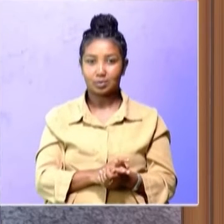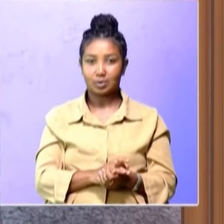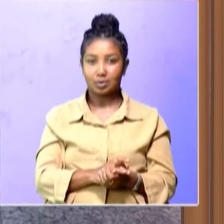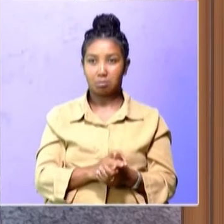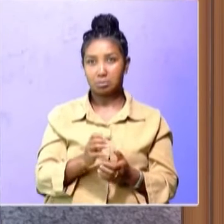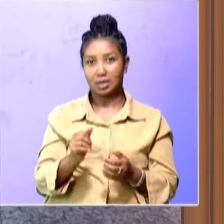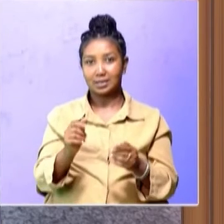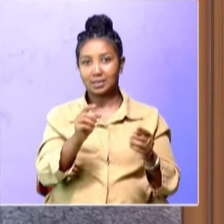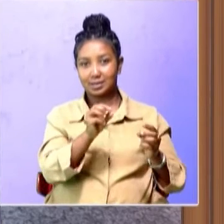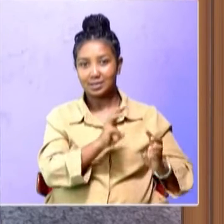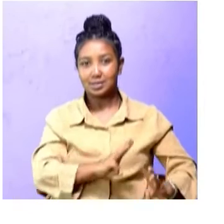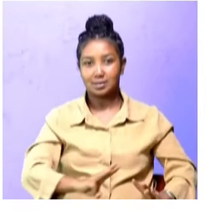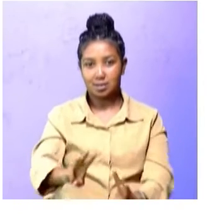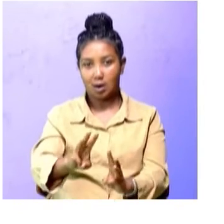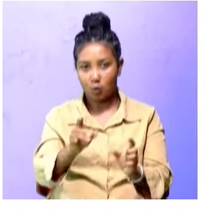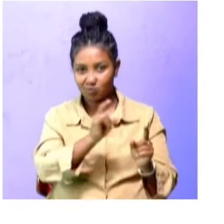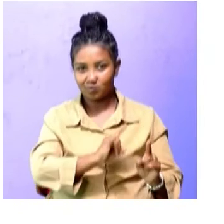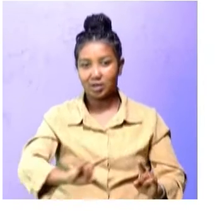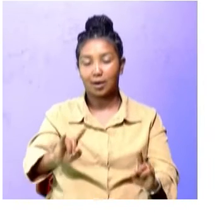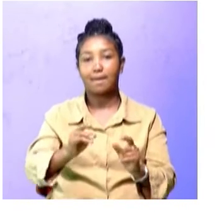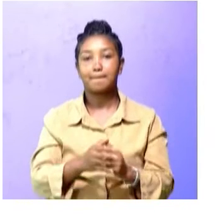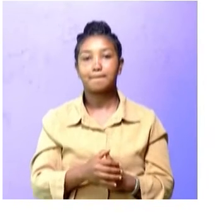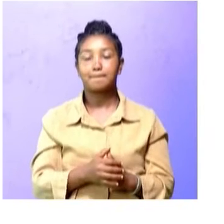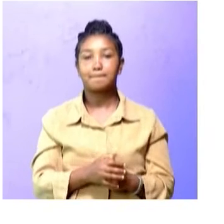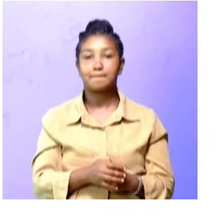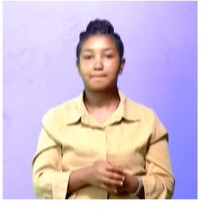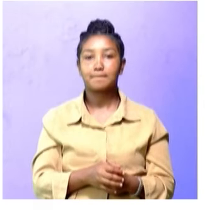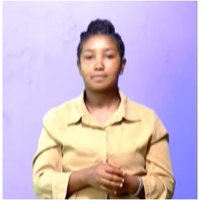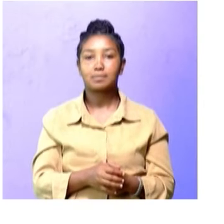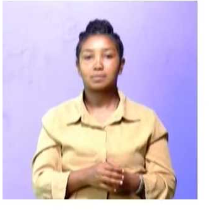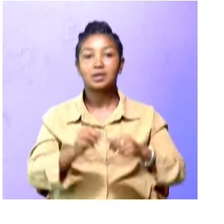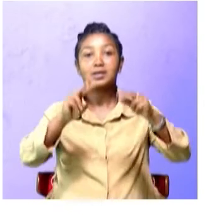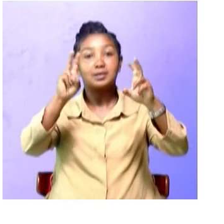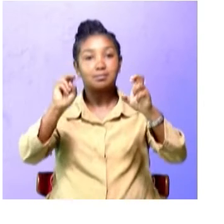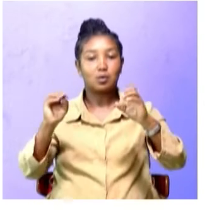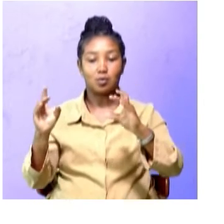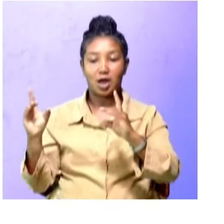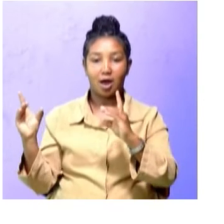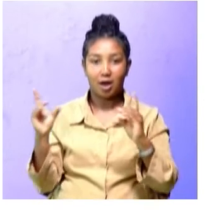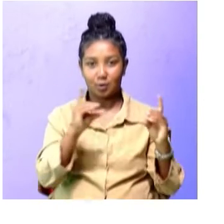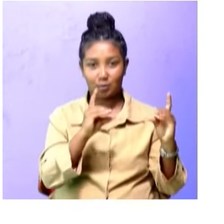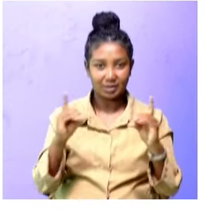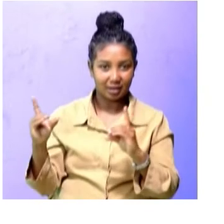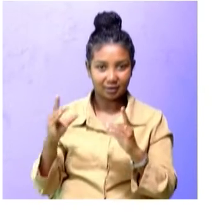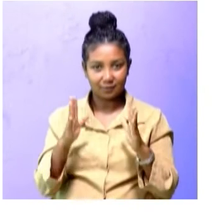today's technique is, look, we said it is what? Argumentative